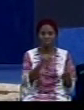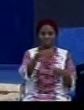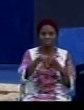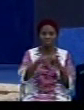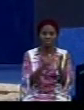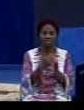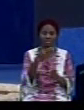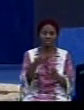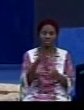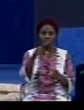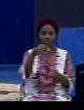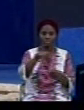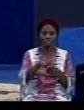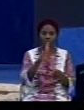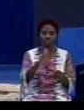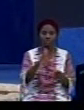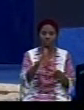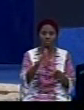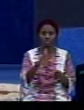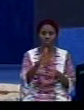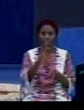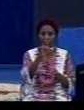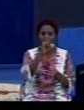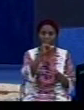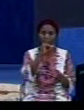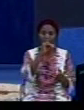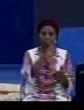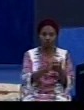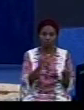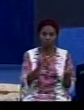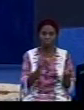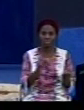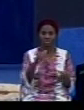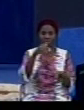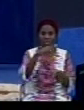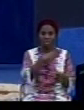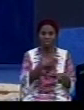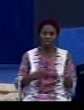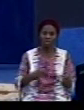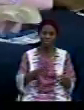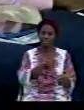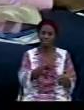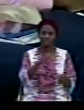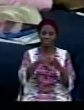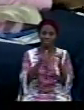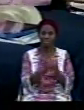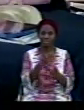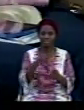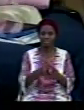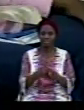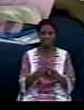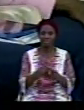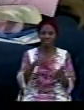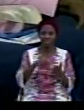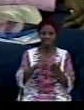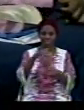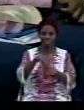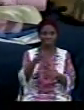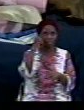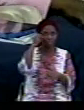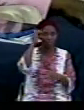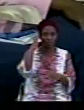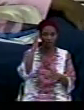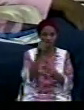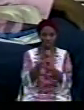and confidence in that name, tonight he will save you. Tonight he